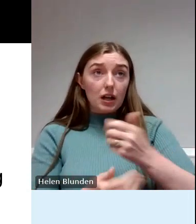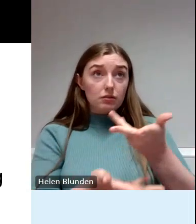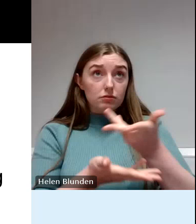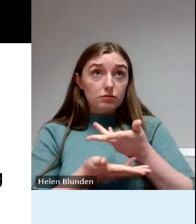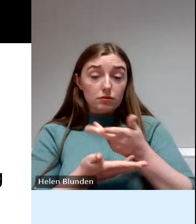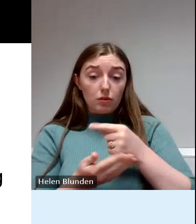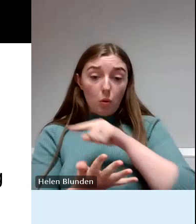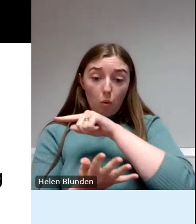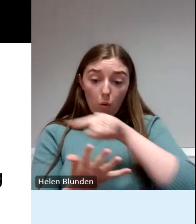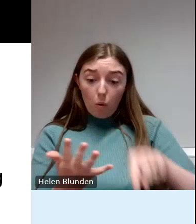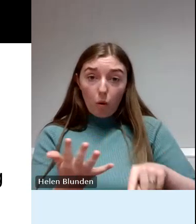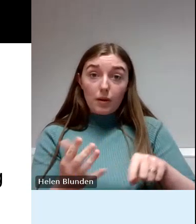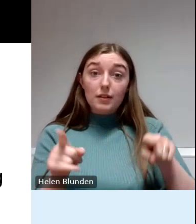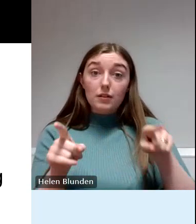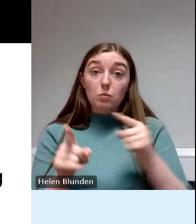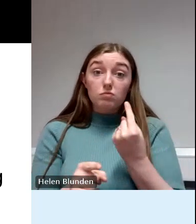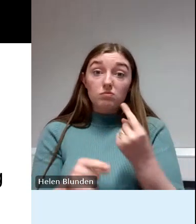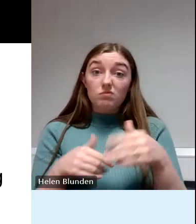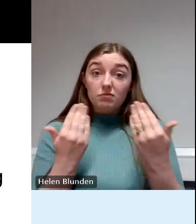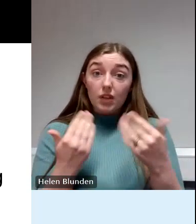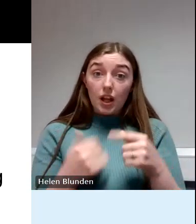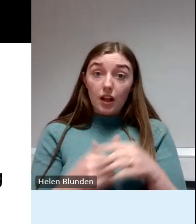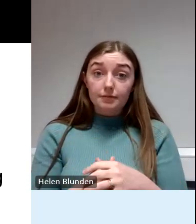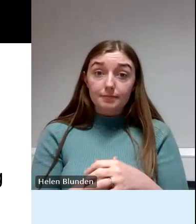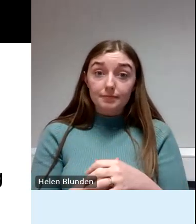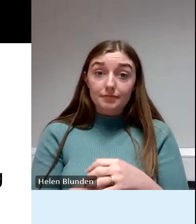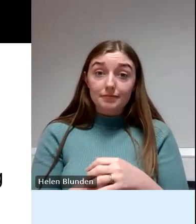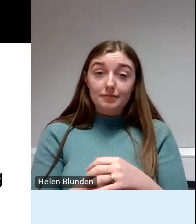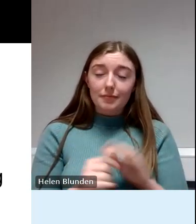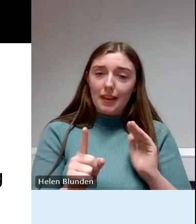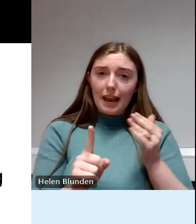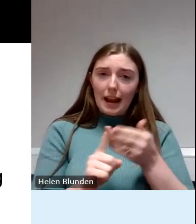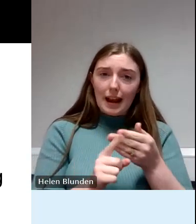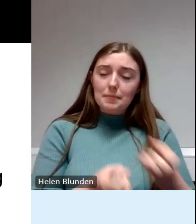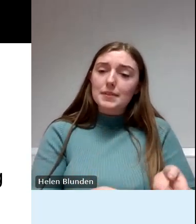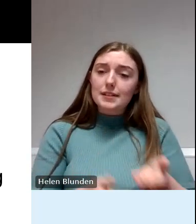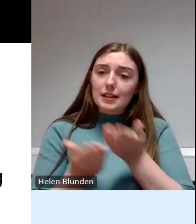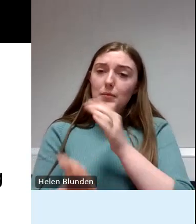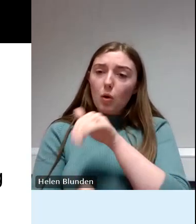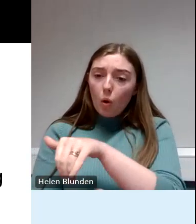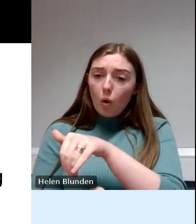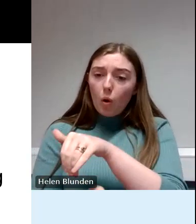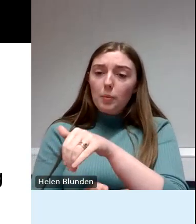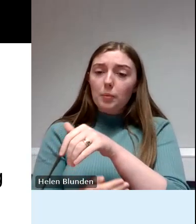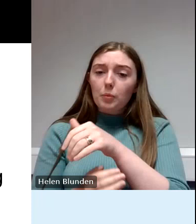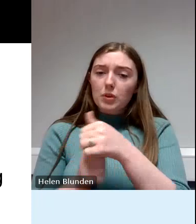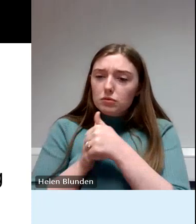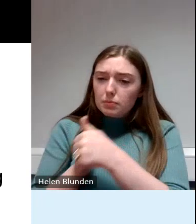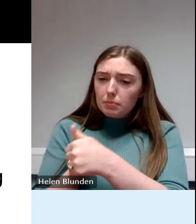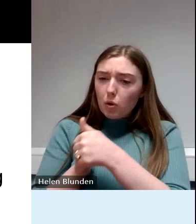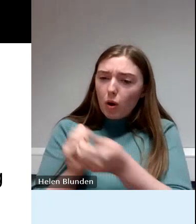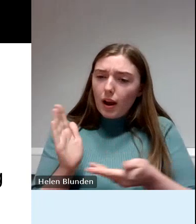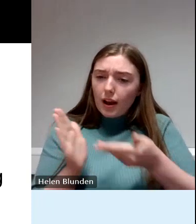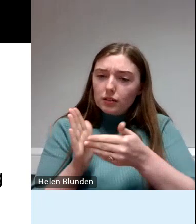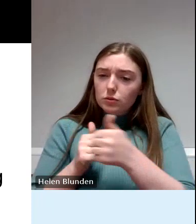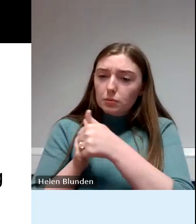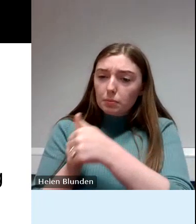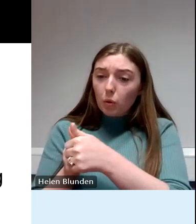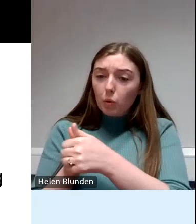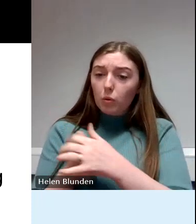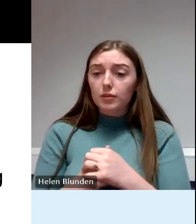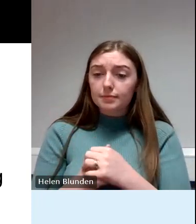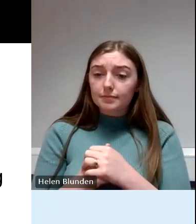aim for most patients is to get them home, sometimes with enhanced support. And so that means that, again, it's better for